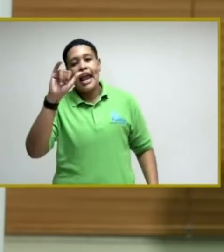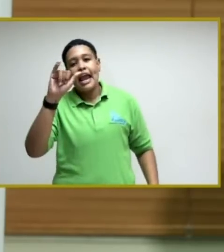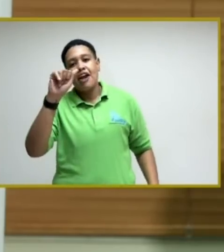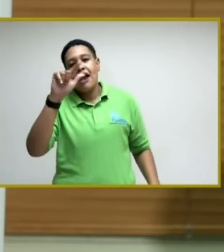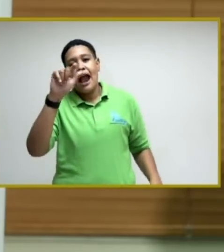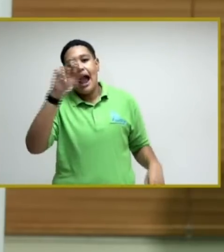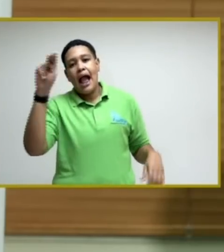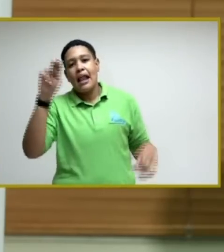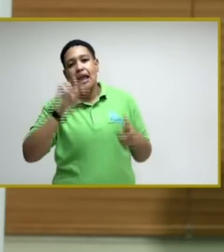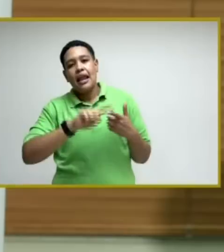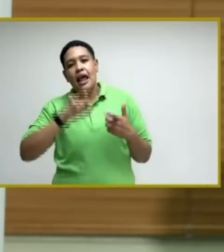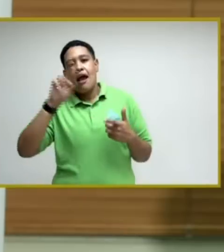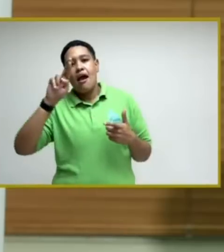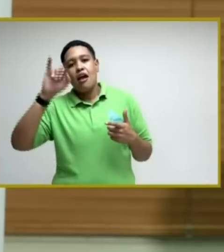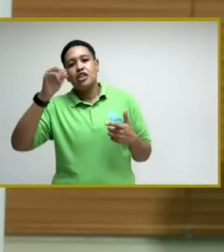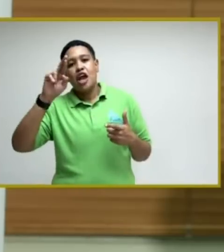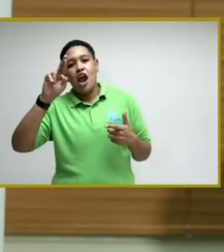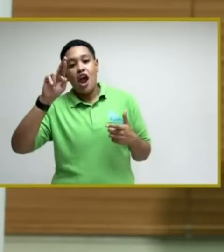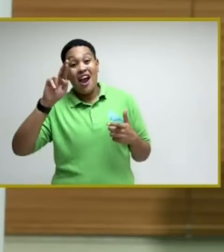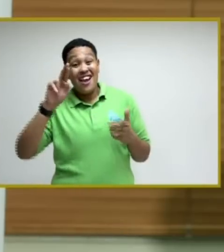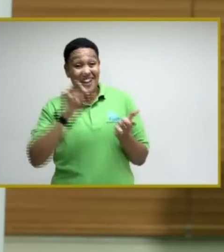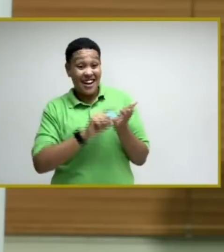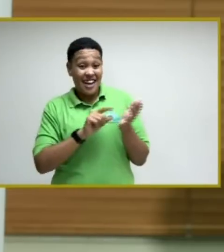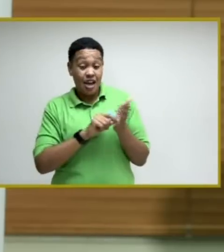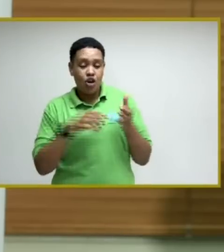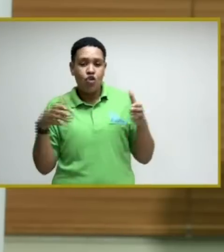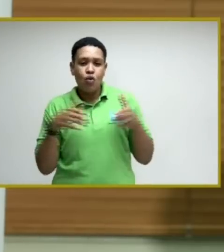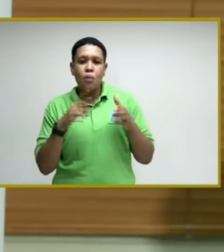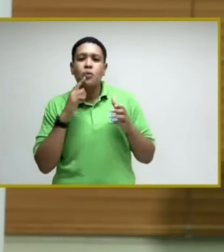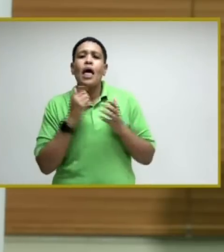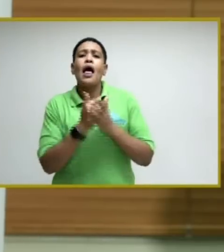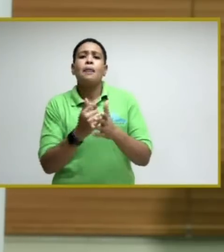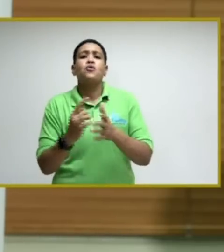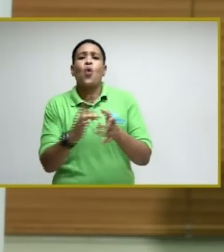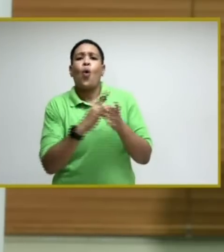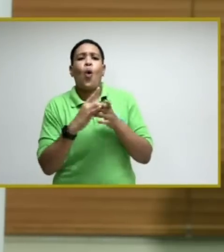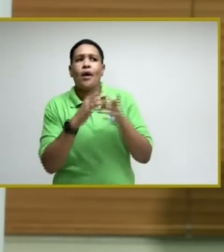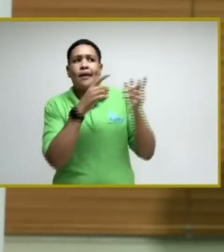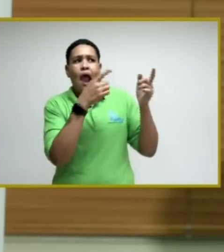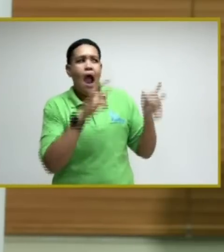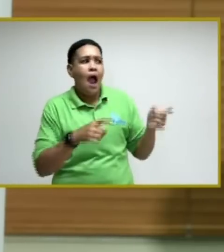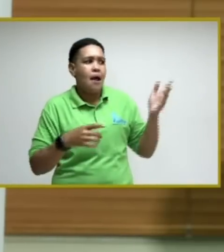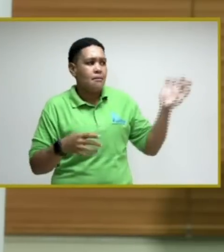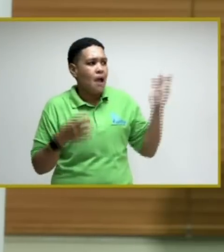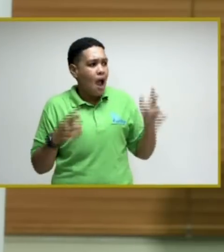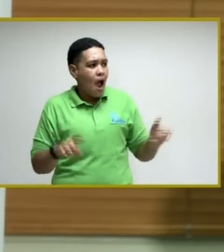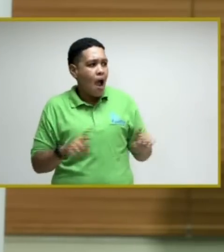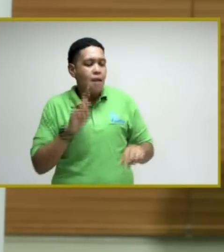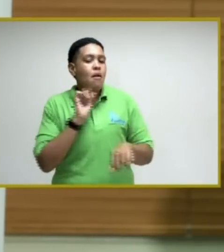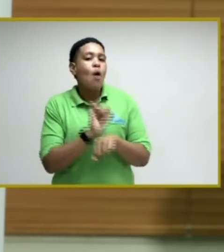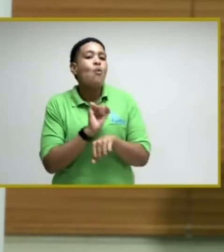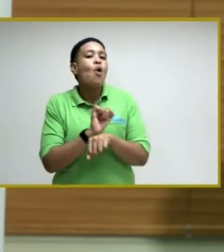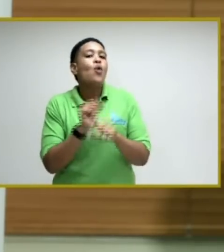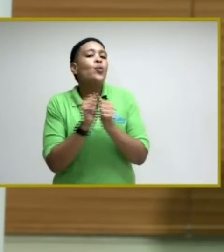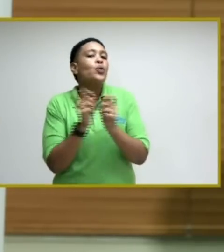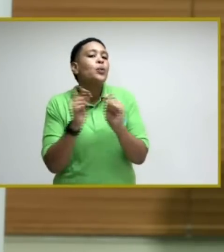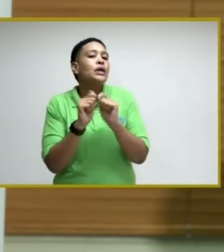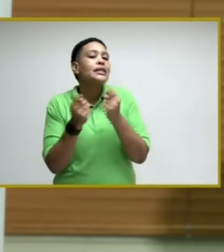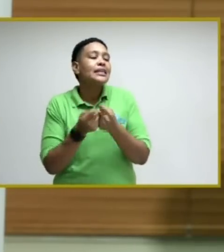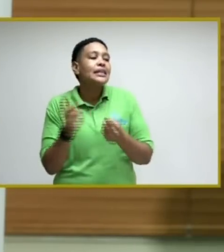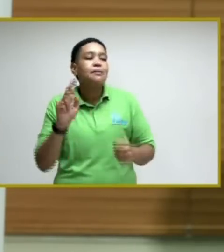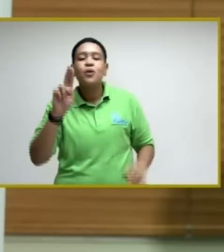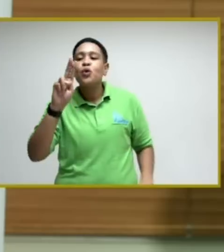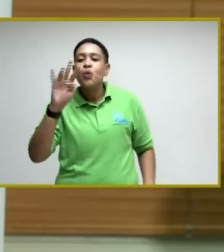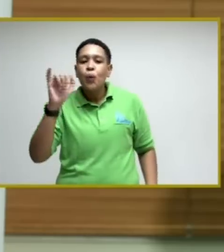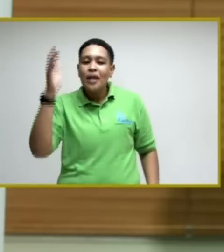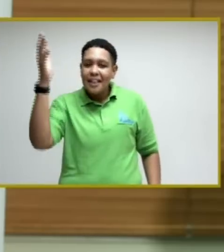Group for helping to coordinate this effort, and working, of course, with the team at the University of the